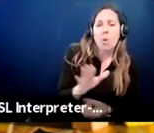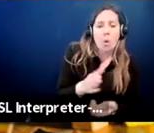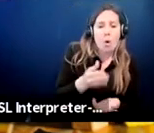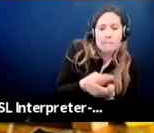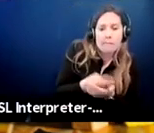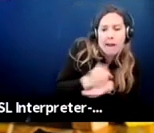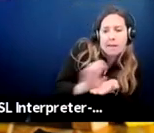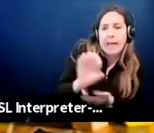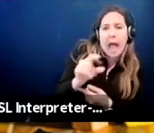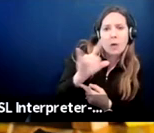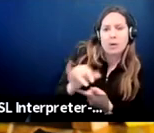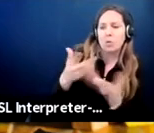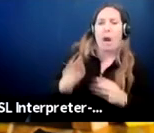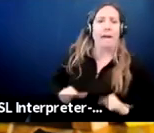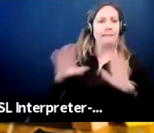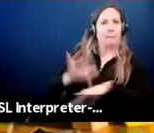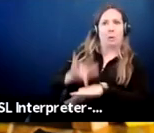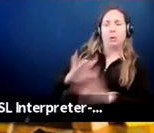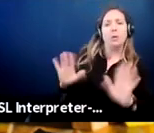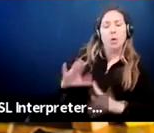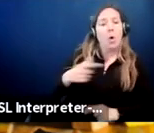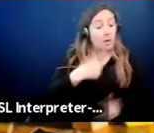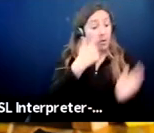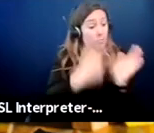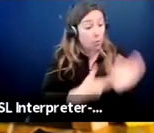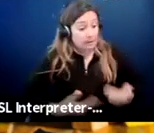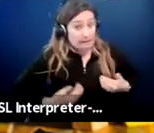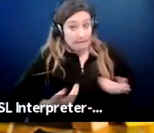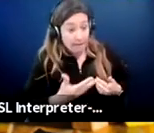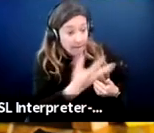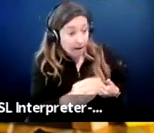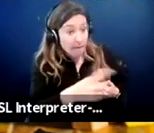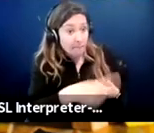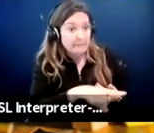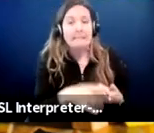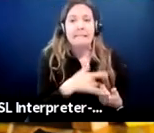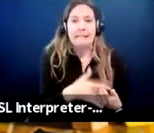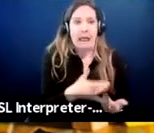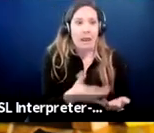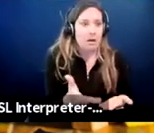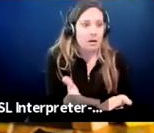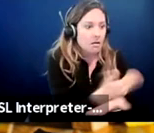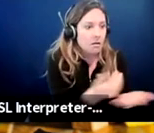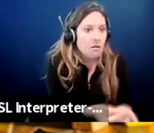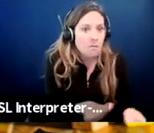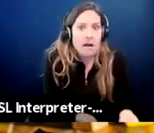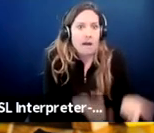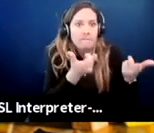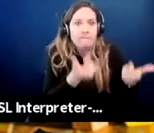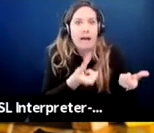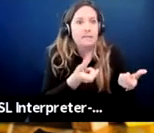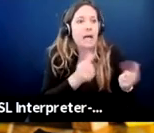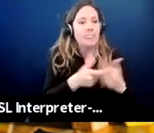early. We find a lot of companies, especially young ones in the tech space, are too quick to raise capital and give away control too